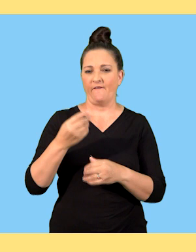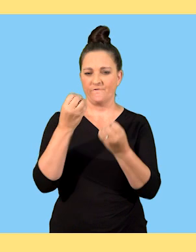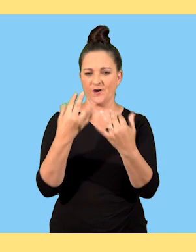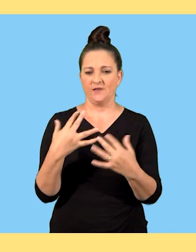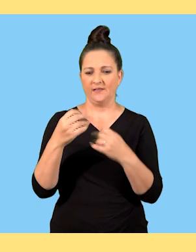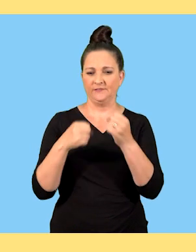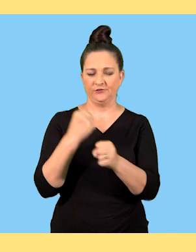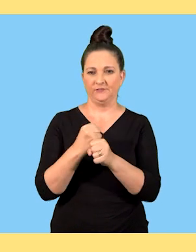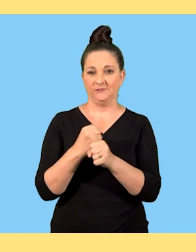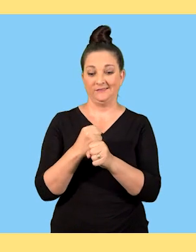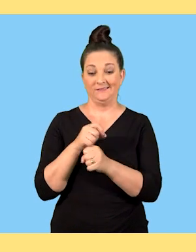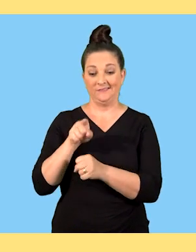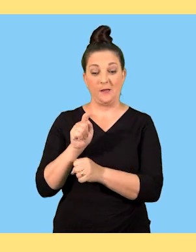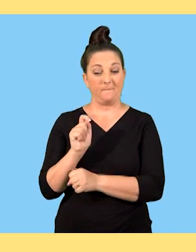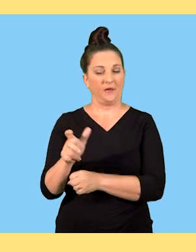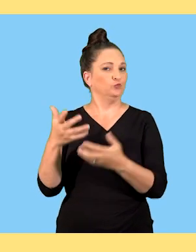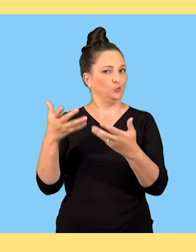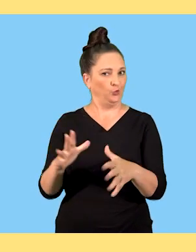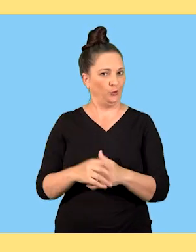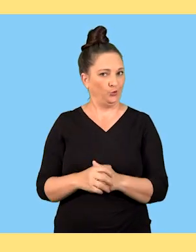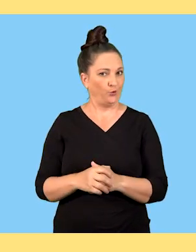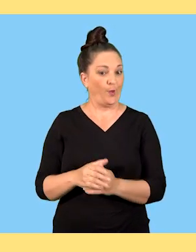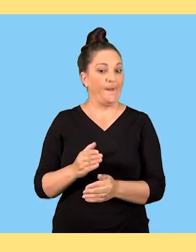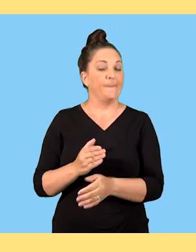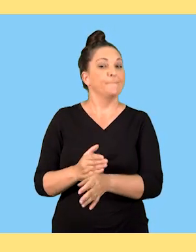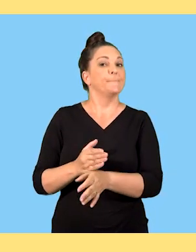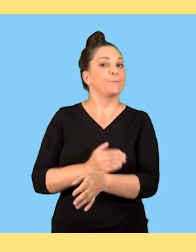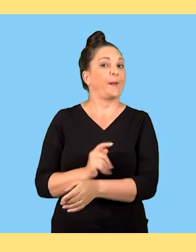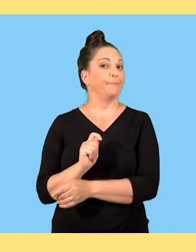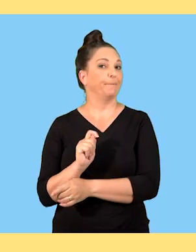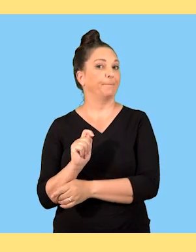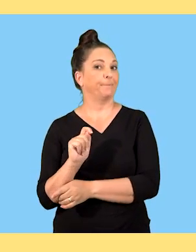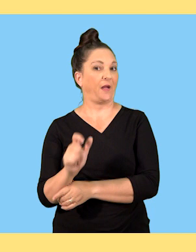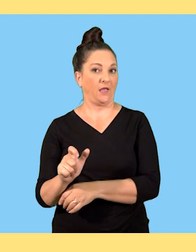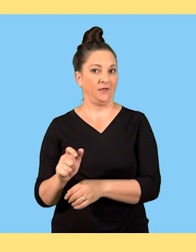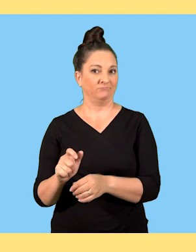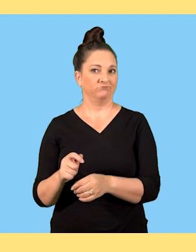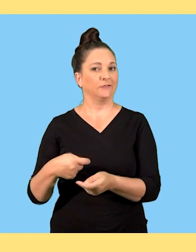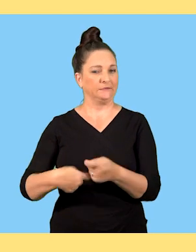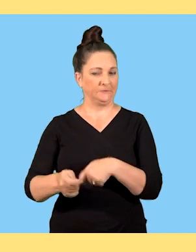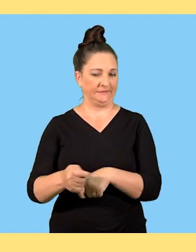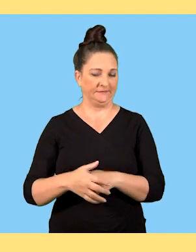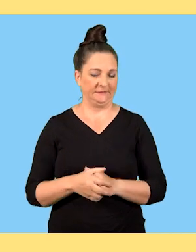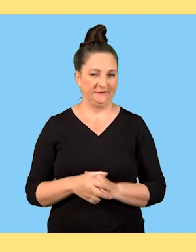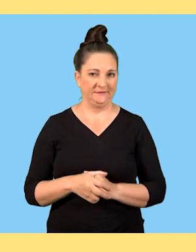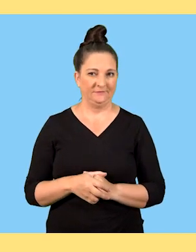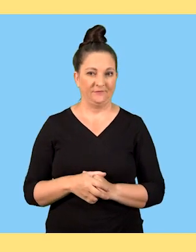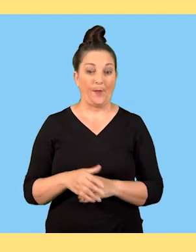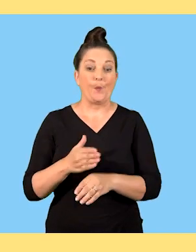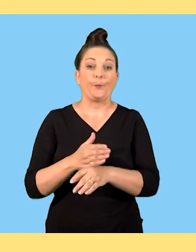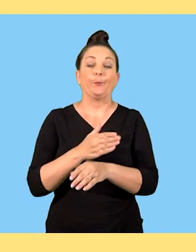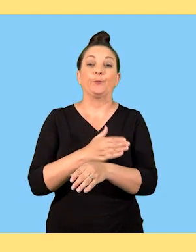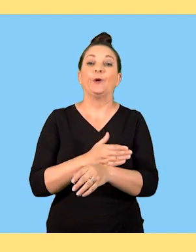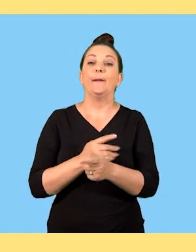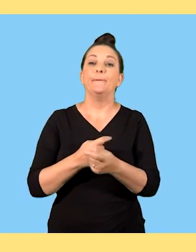financial period. We therefore call that a prepaid expense. We call it